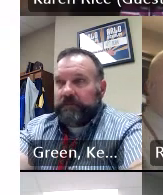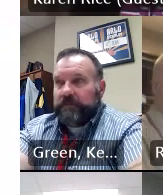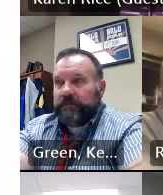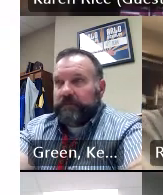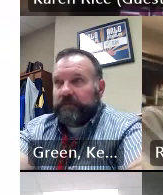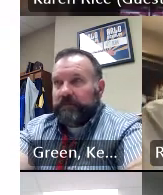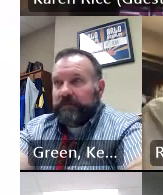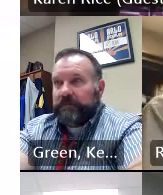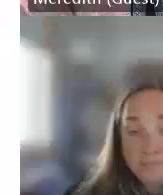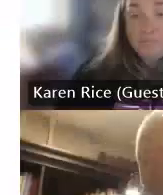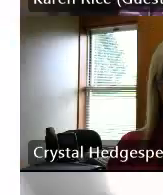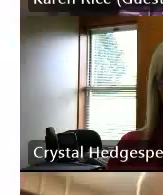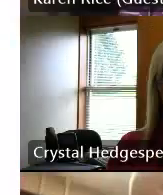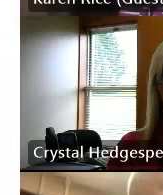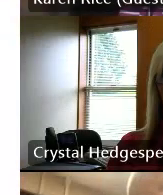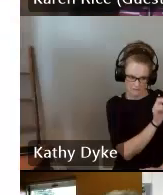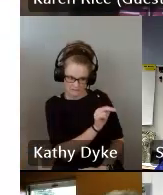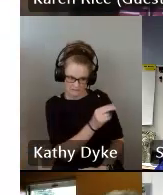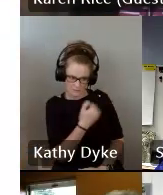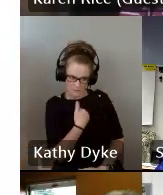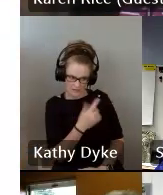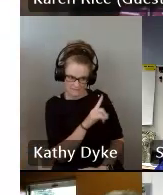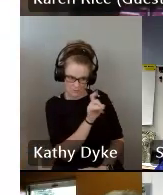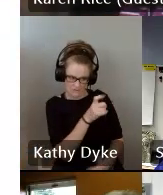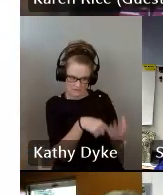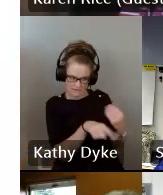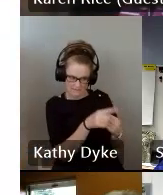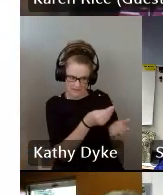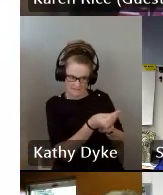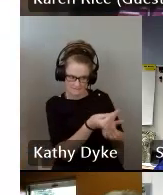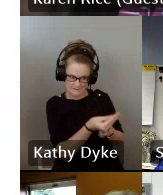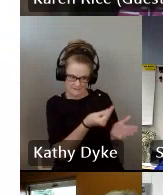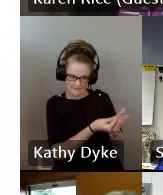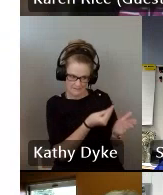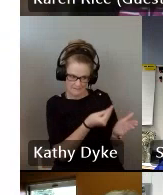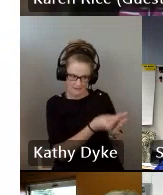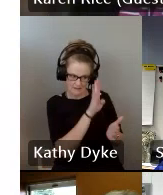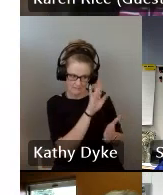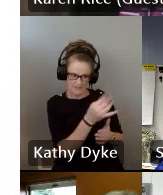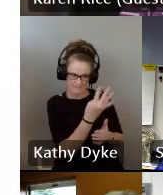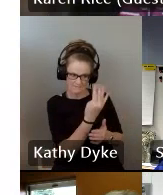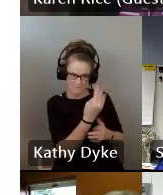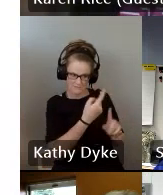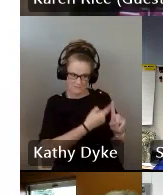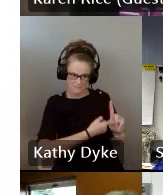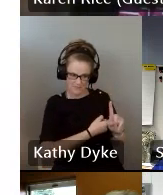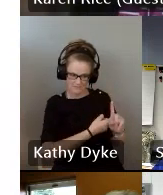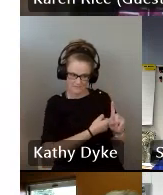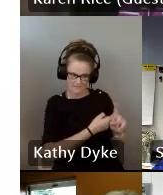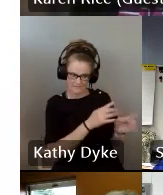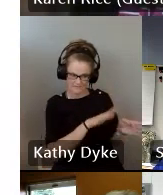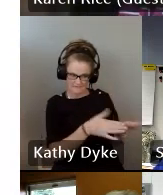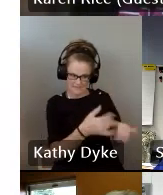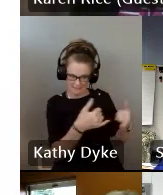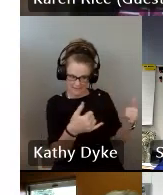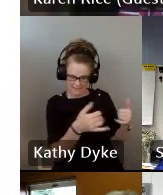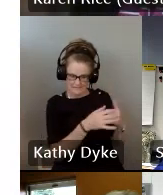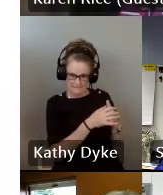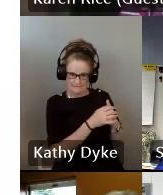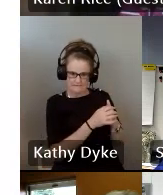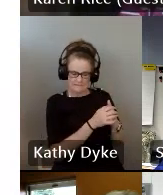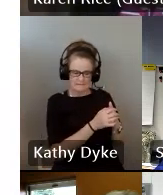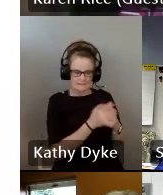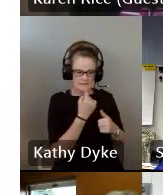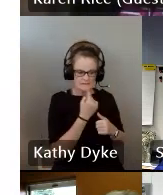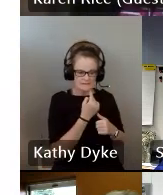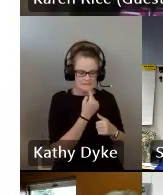Karen, we had a question about spending the money by the 14-month deadline. And I said